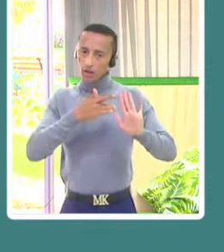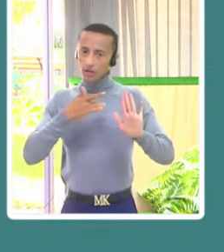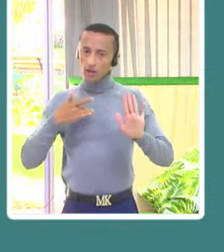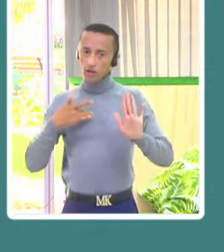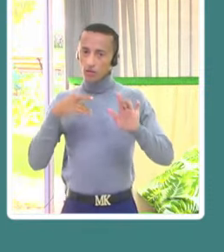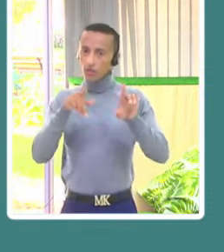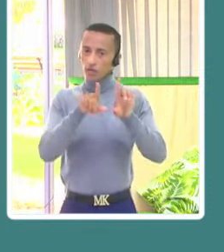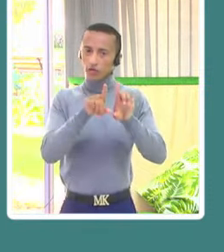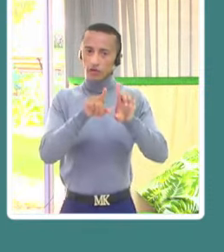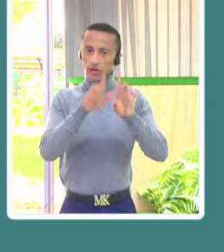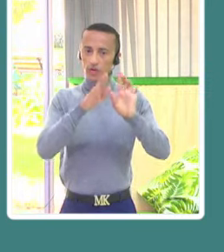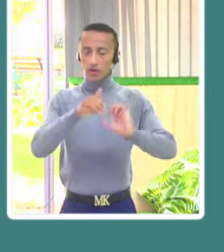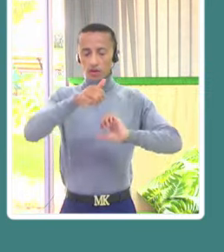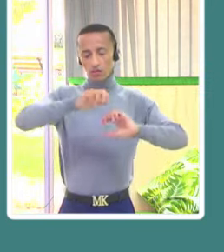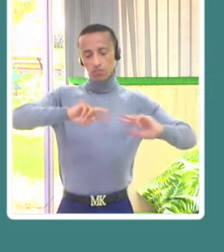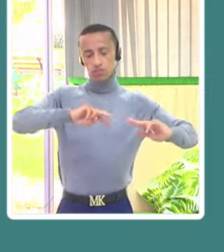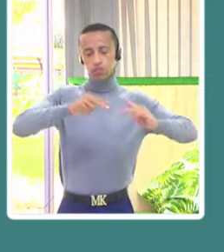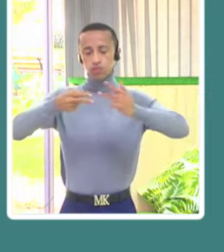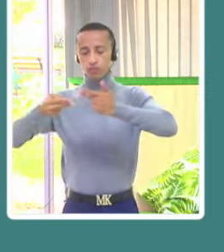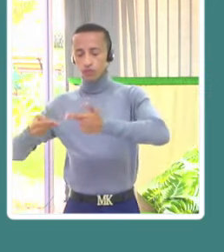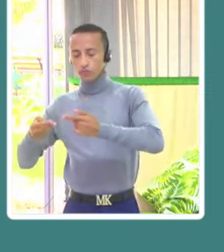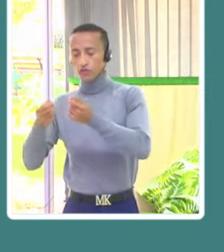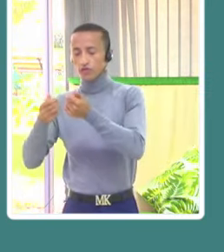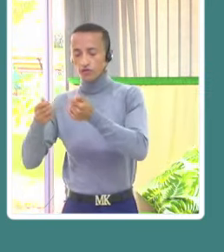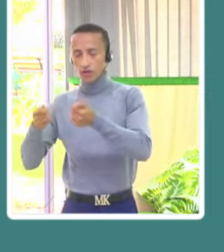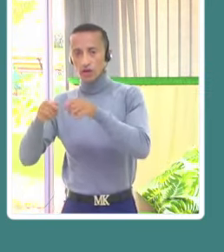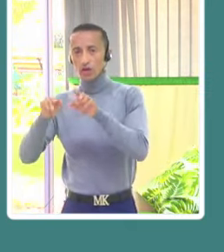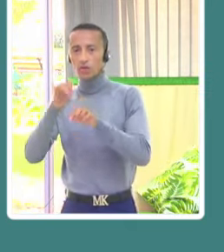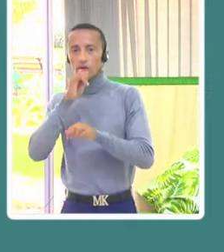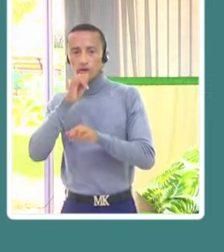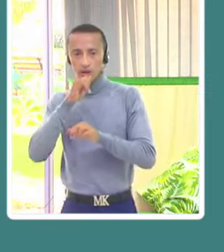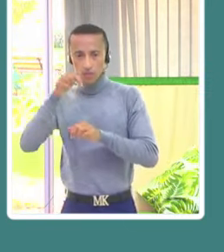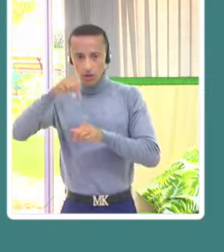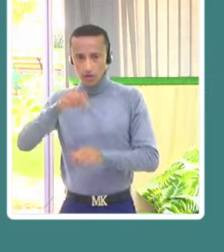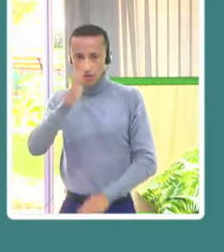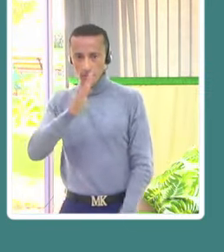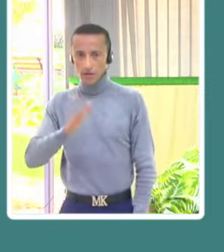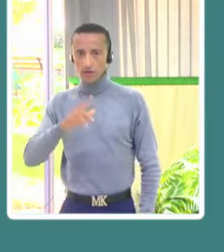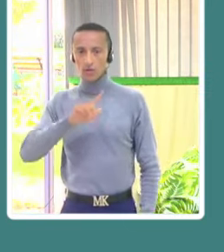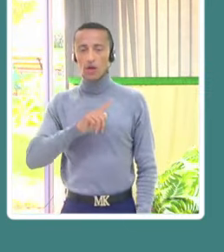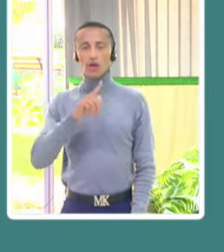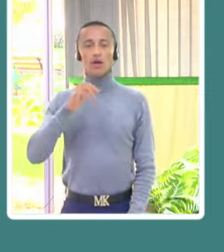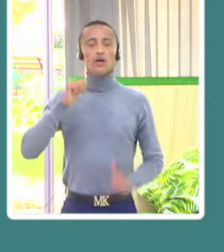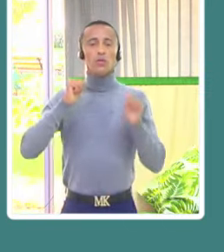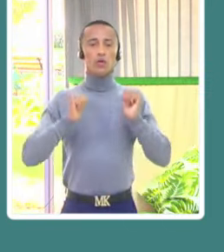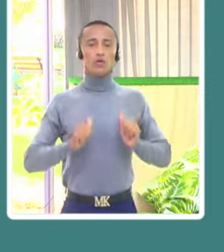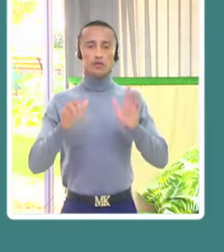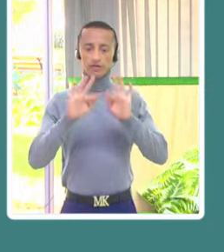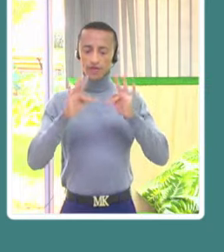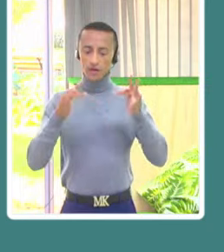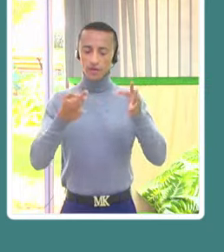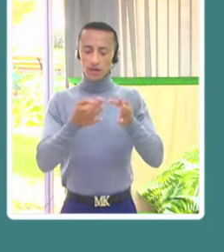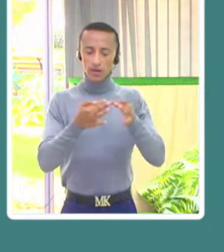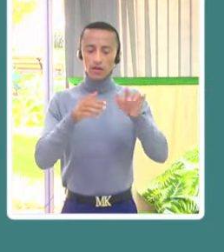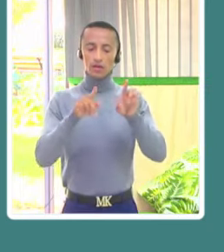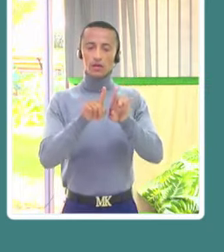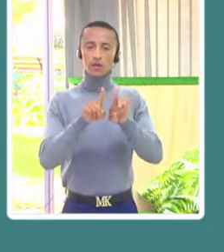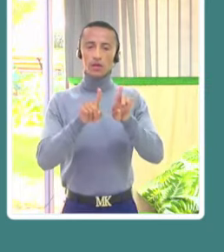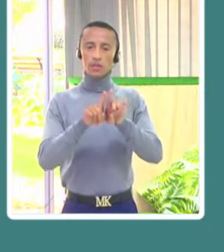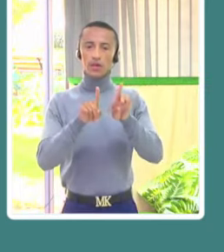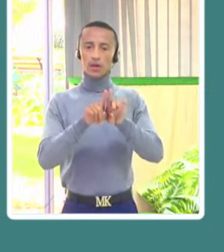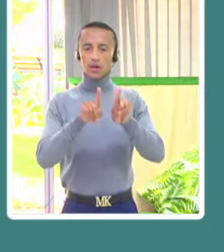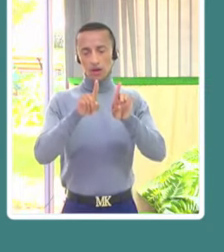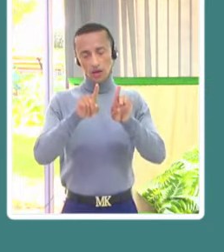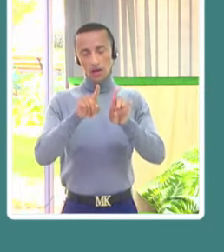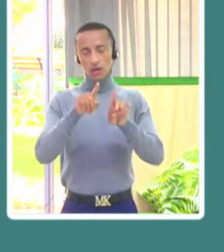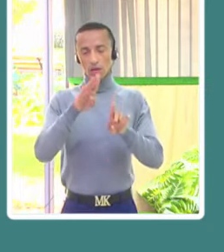transfer. DBT Bharat is like Bolsa Familia. Diksha is an online education skills